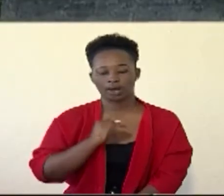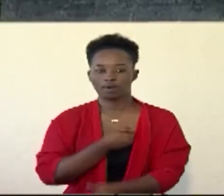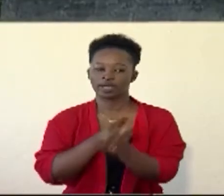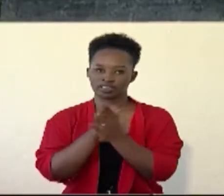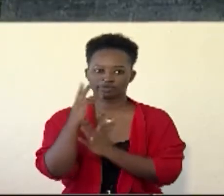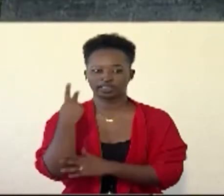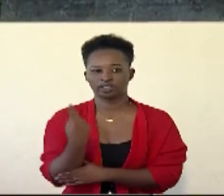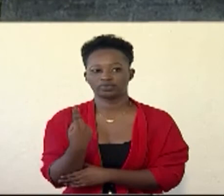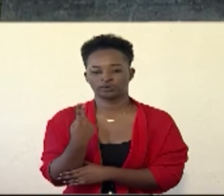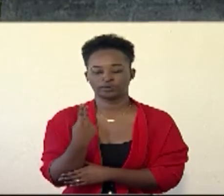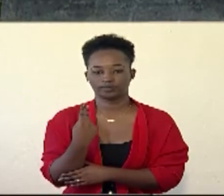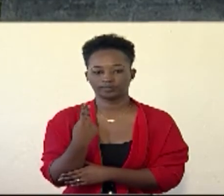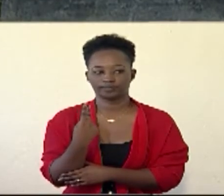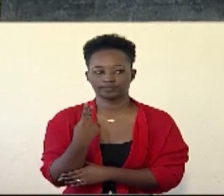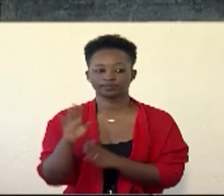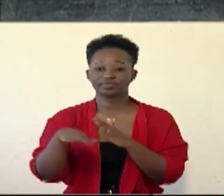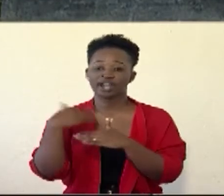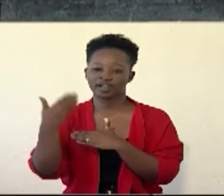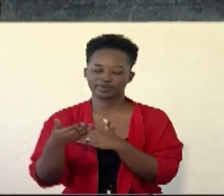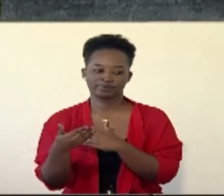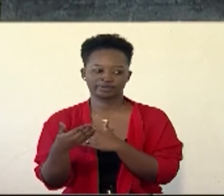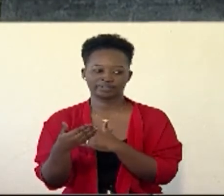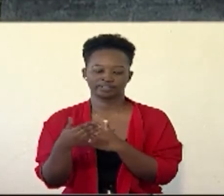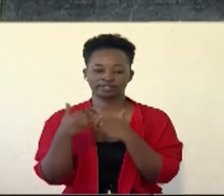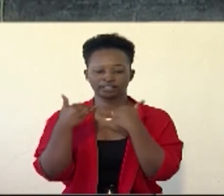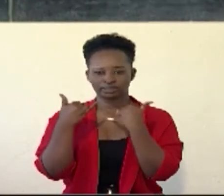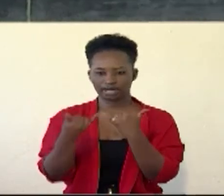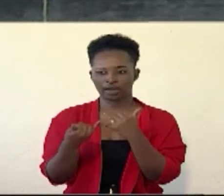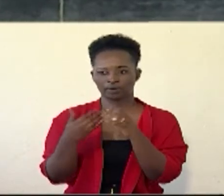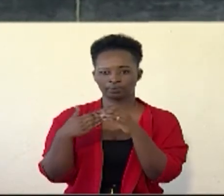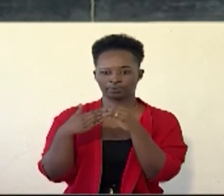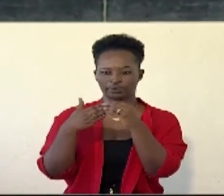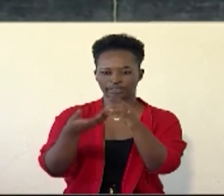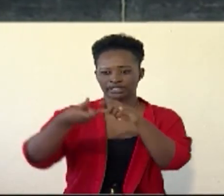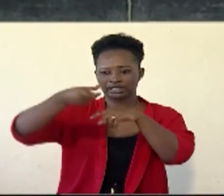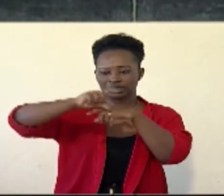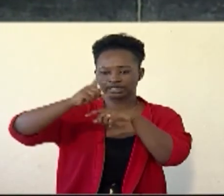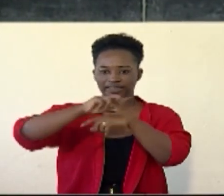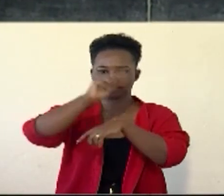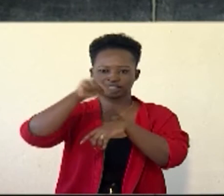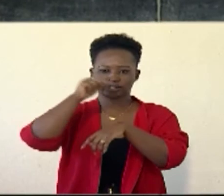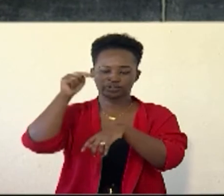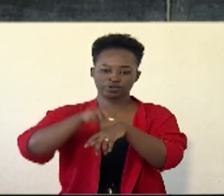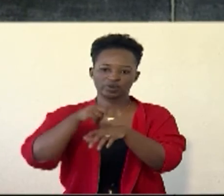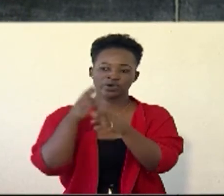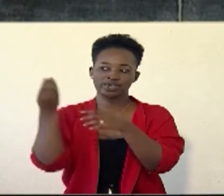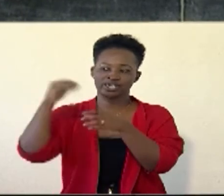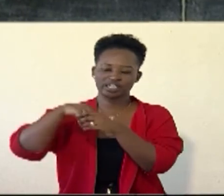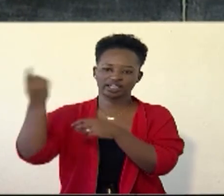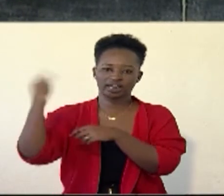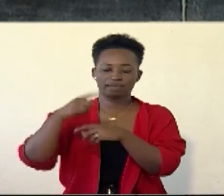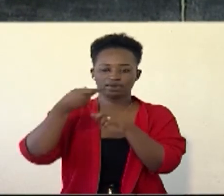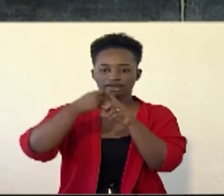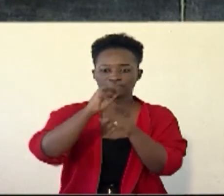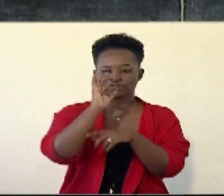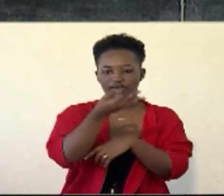2. Then, led to an increase in national income from